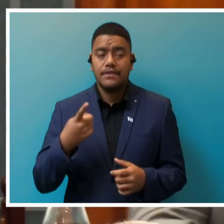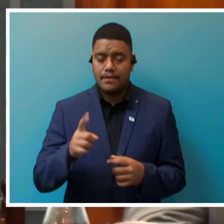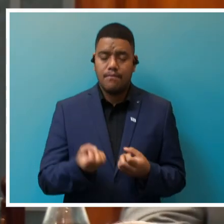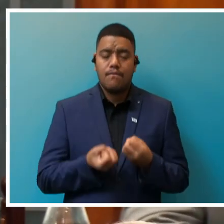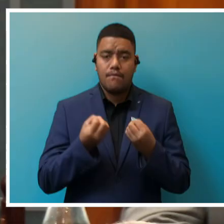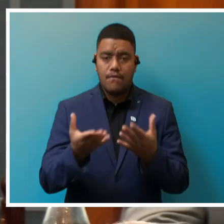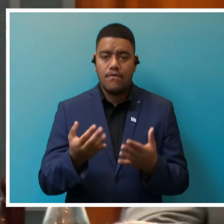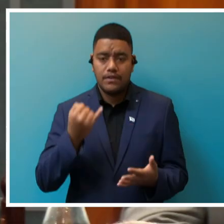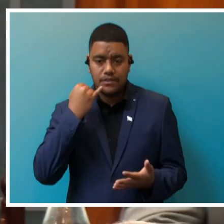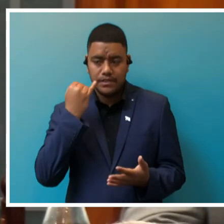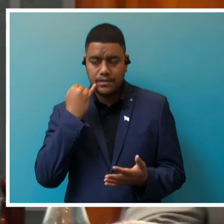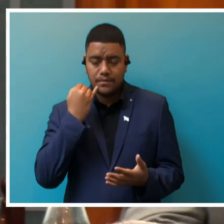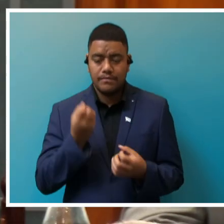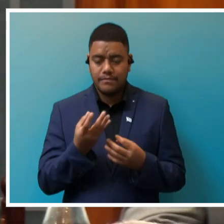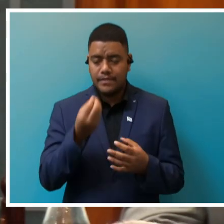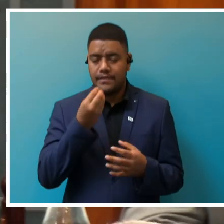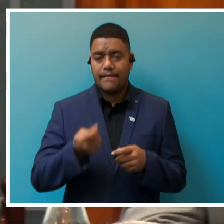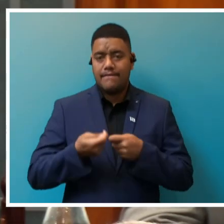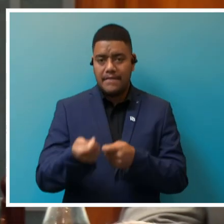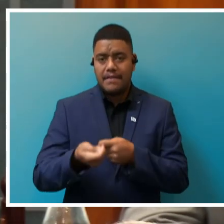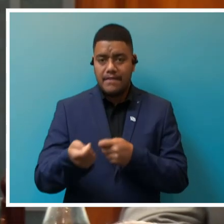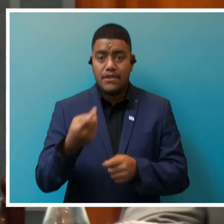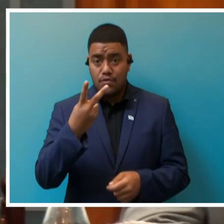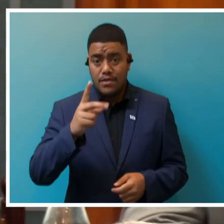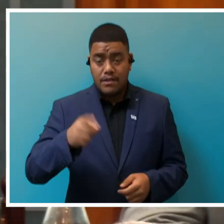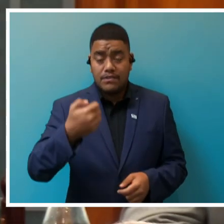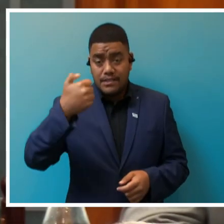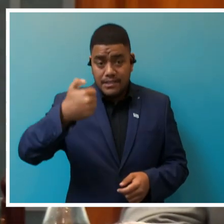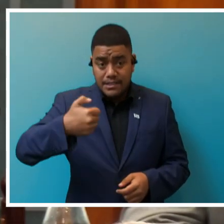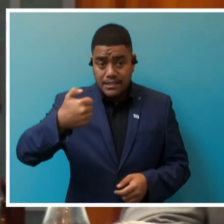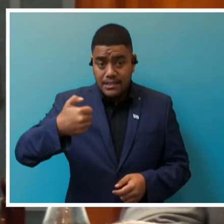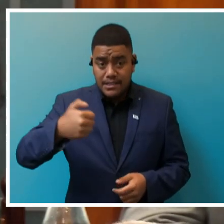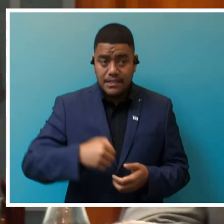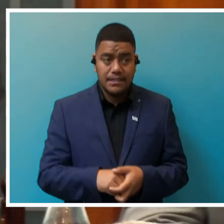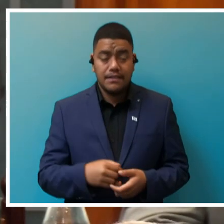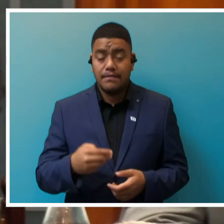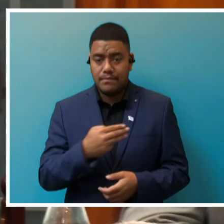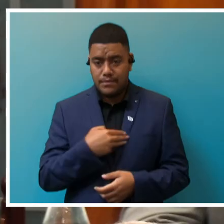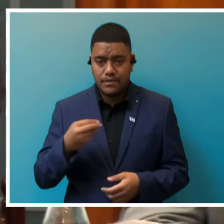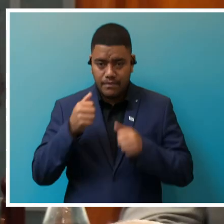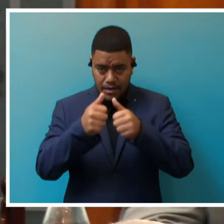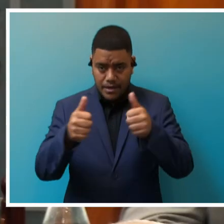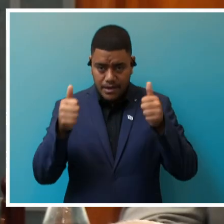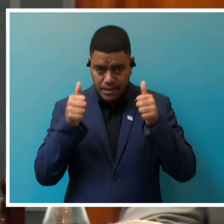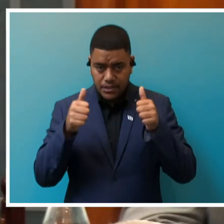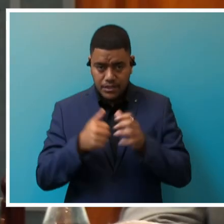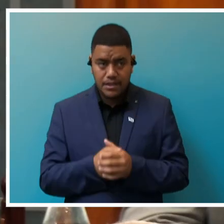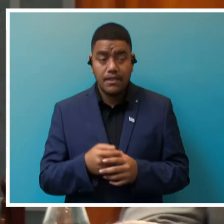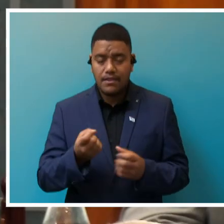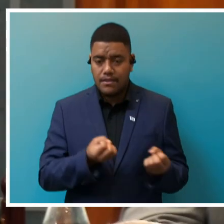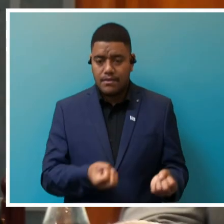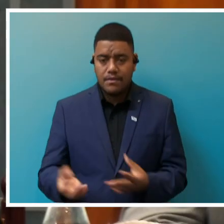sheep manure. Honorable Speaker, in 2016, the Ministry of Agriculture initiated the importation